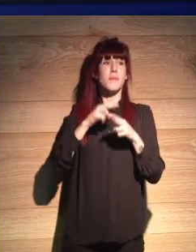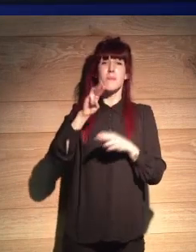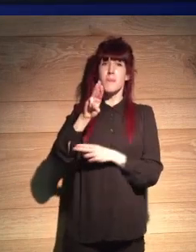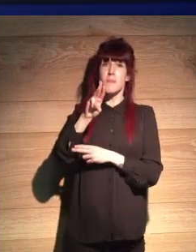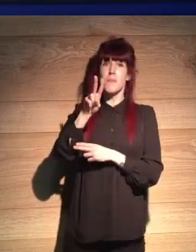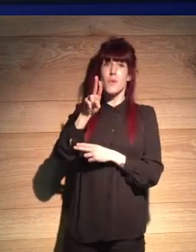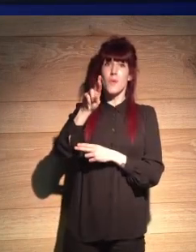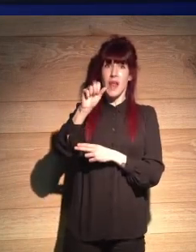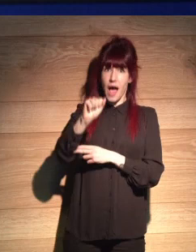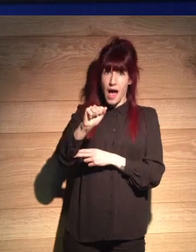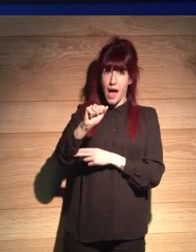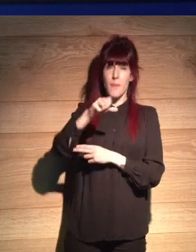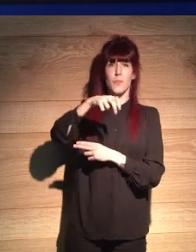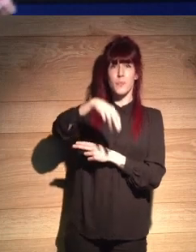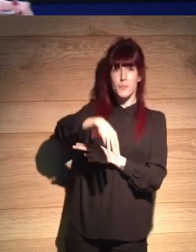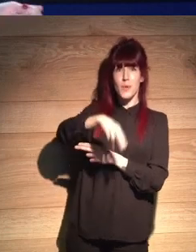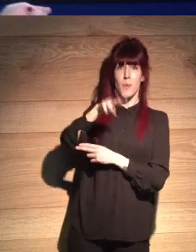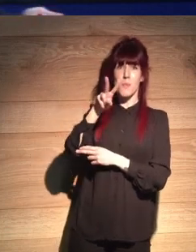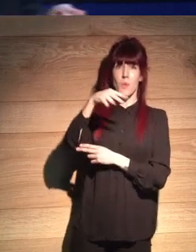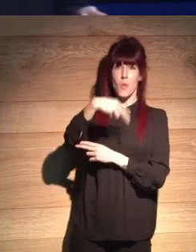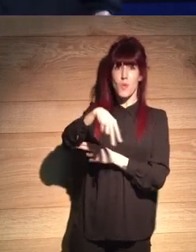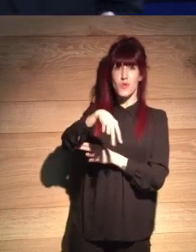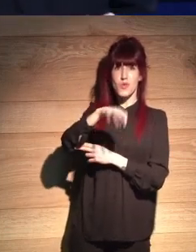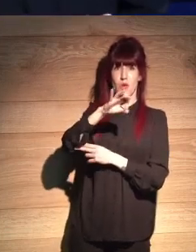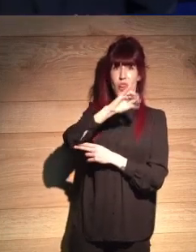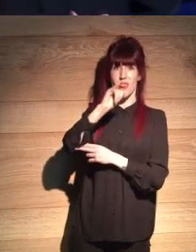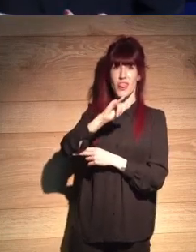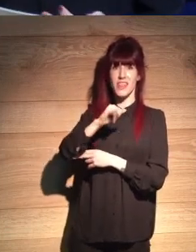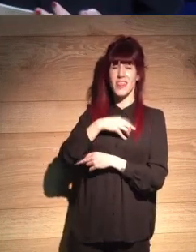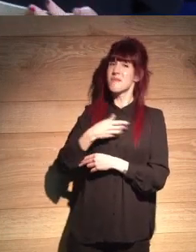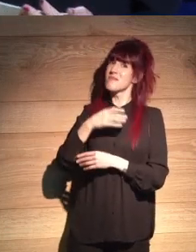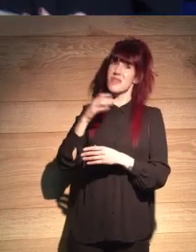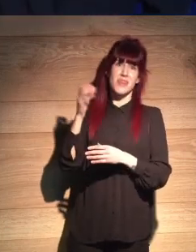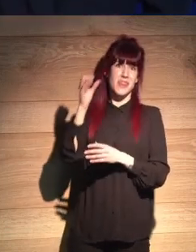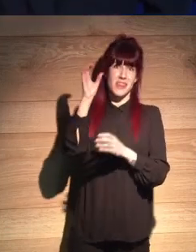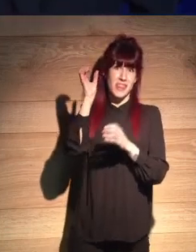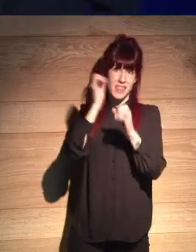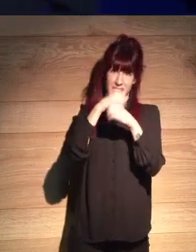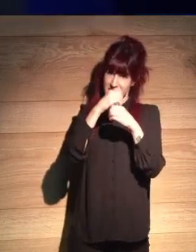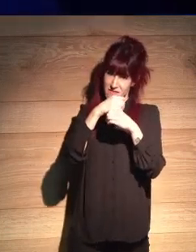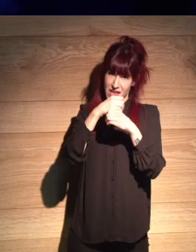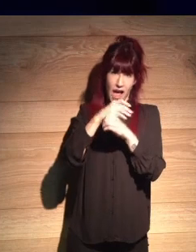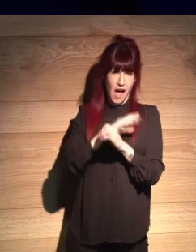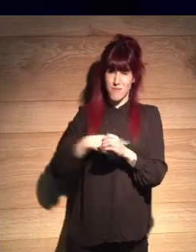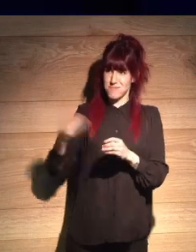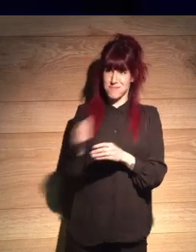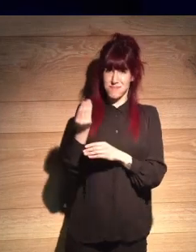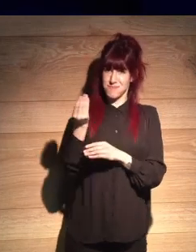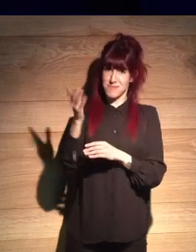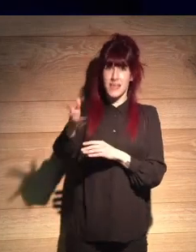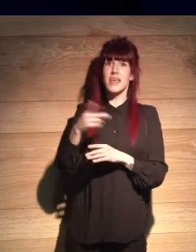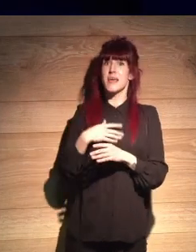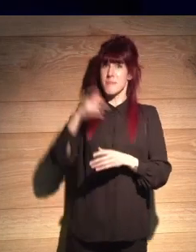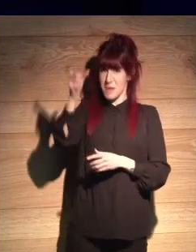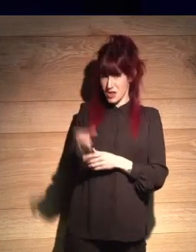It's La Pura Muñoz, and she's a great scientist and a great person. And with her, we give